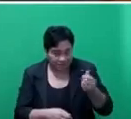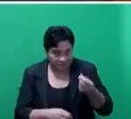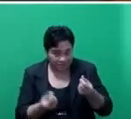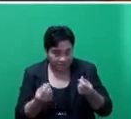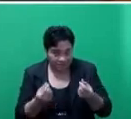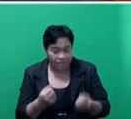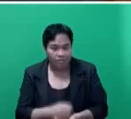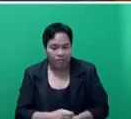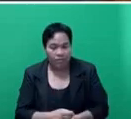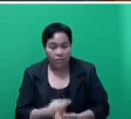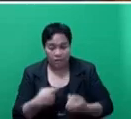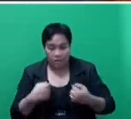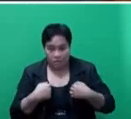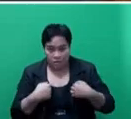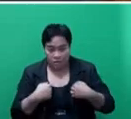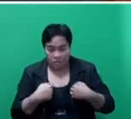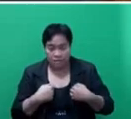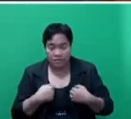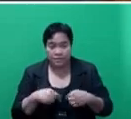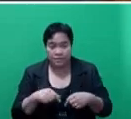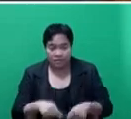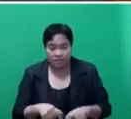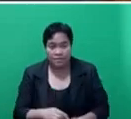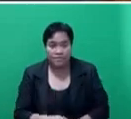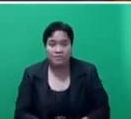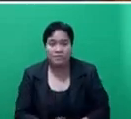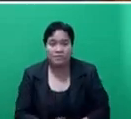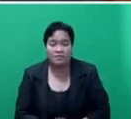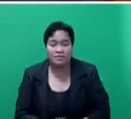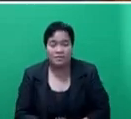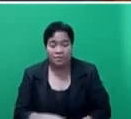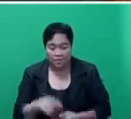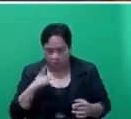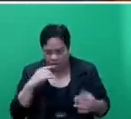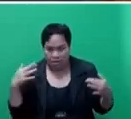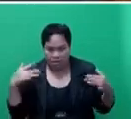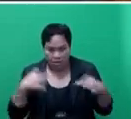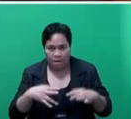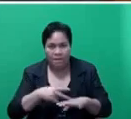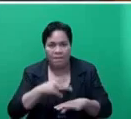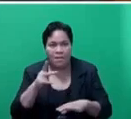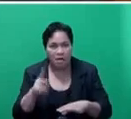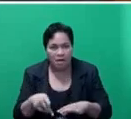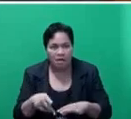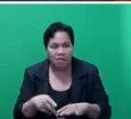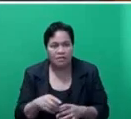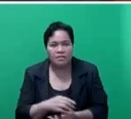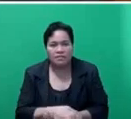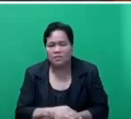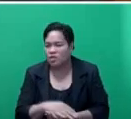we are the people, Honorable Speaker, who come to parliaments on the back of those who can